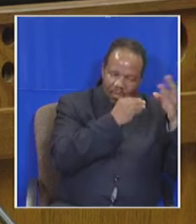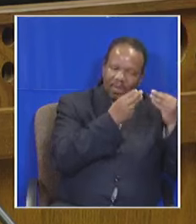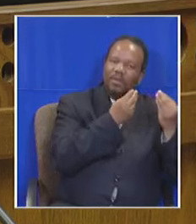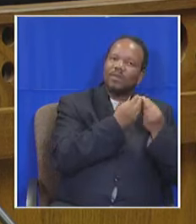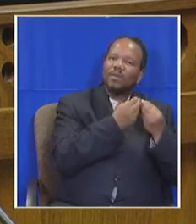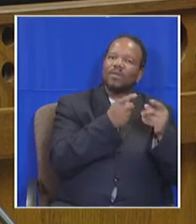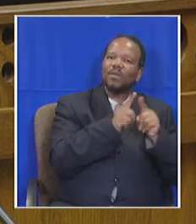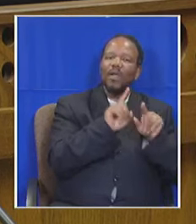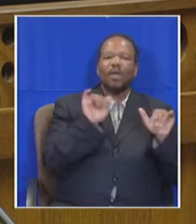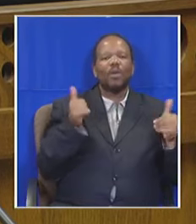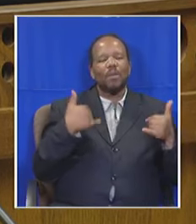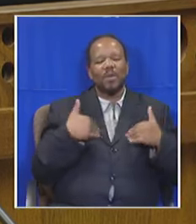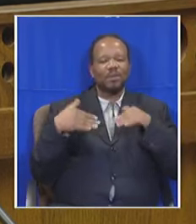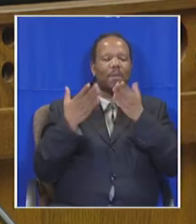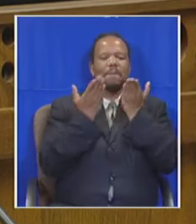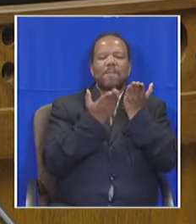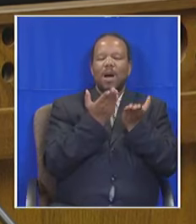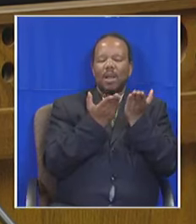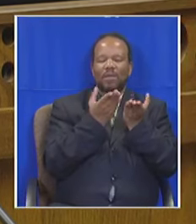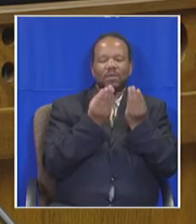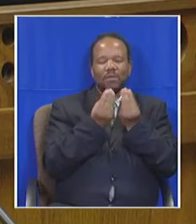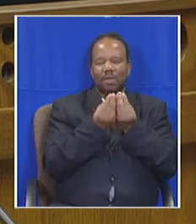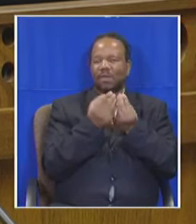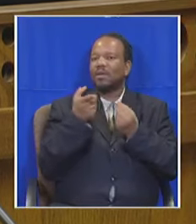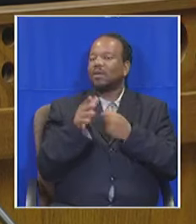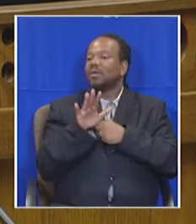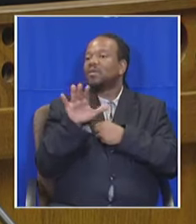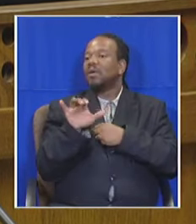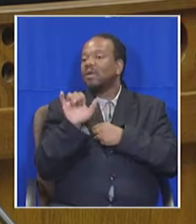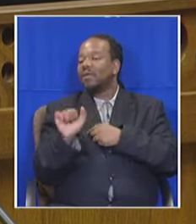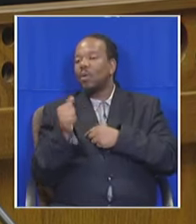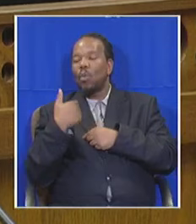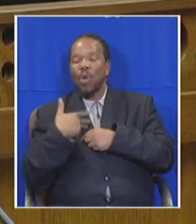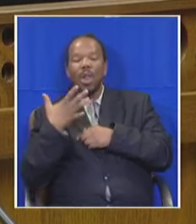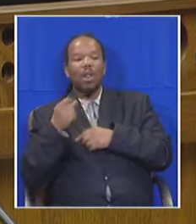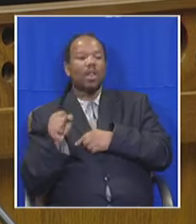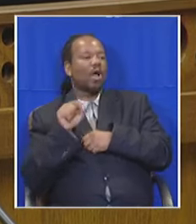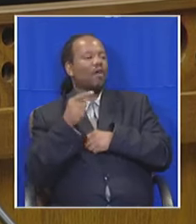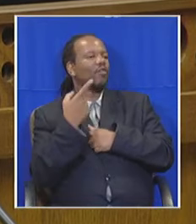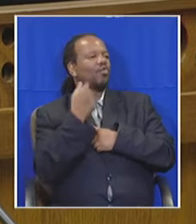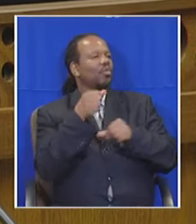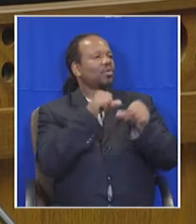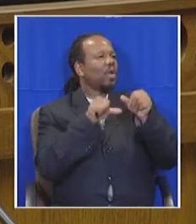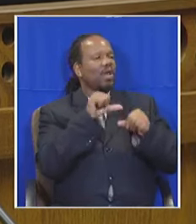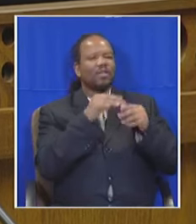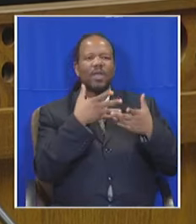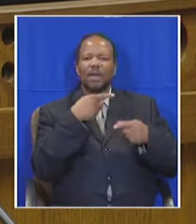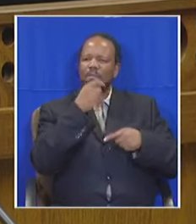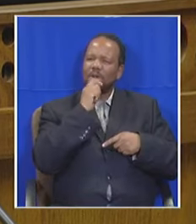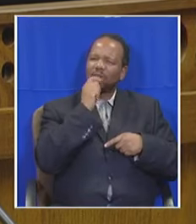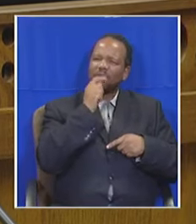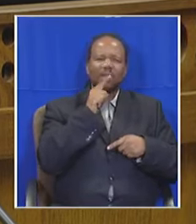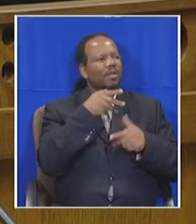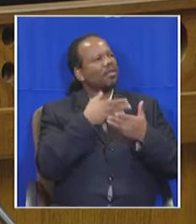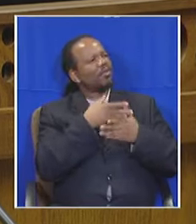healthy balance, South Africa could find itself rejecting all the advances of modern education, science, and medicine that originate in other